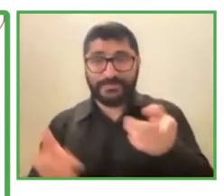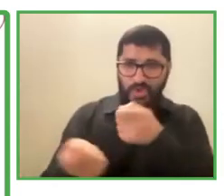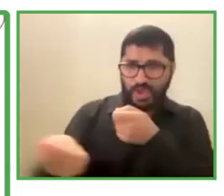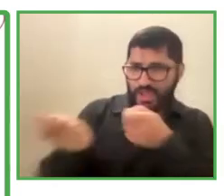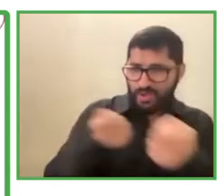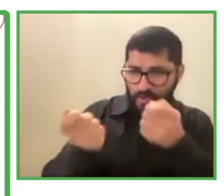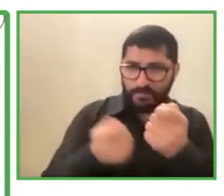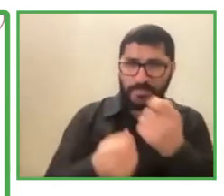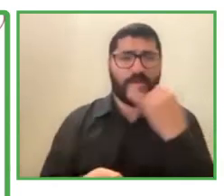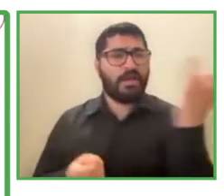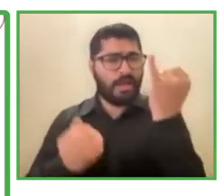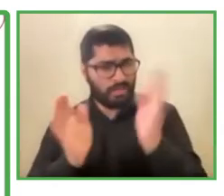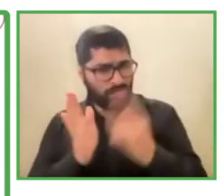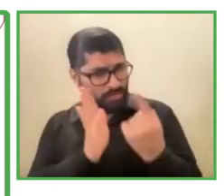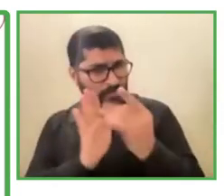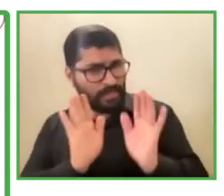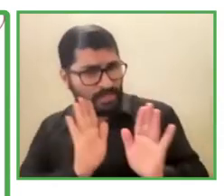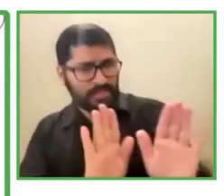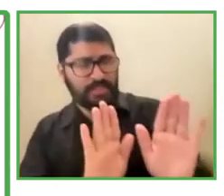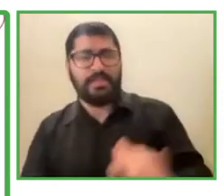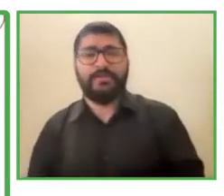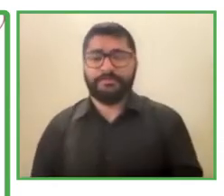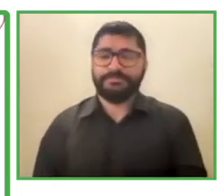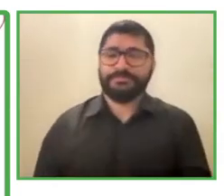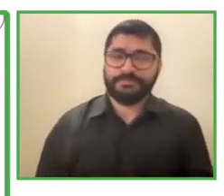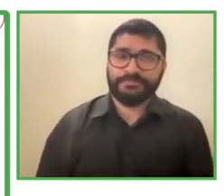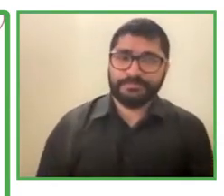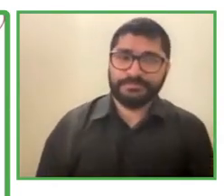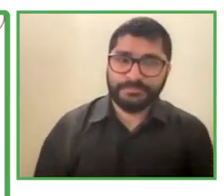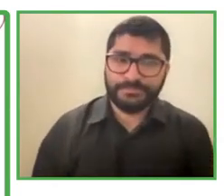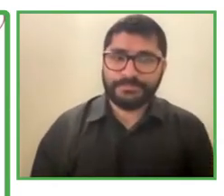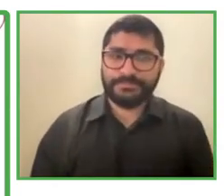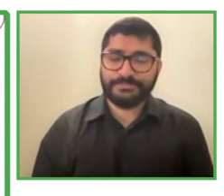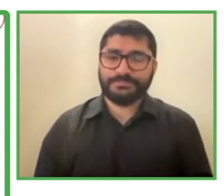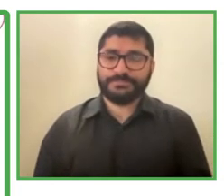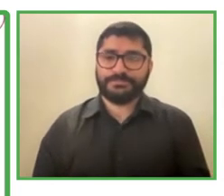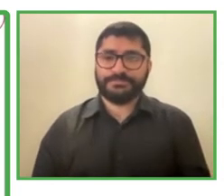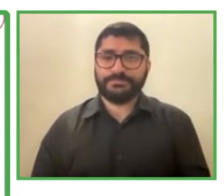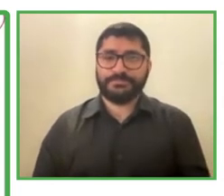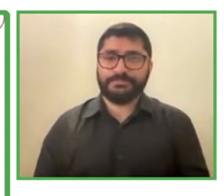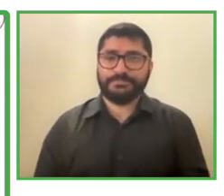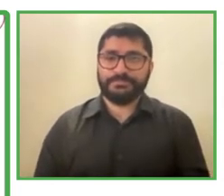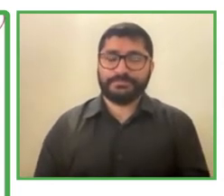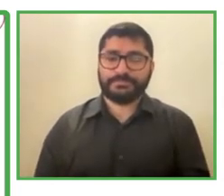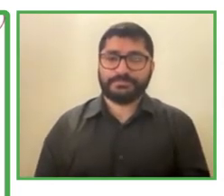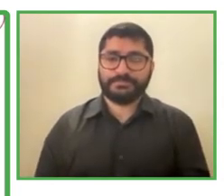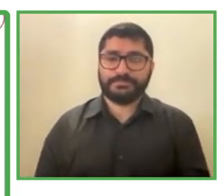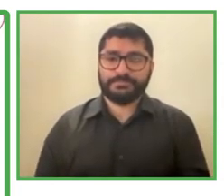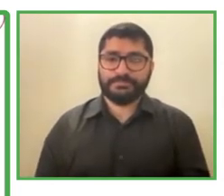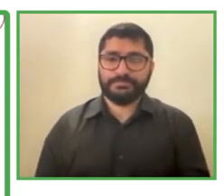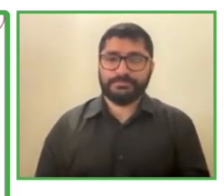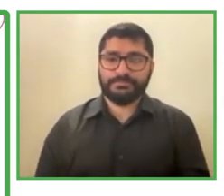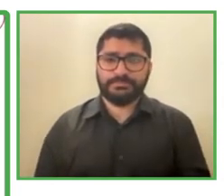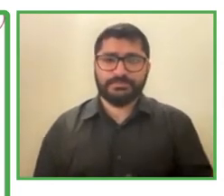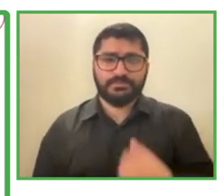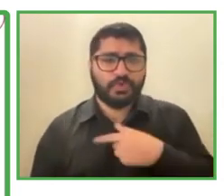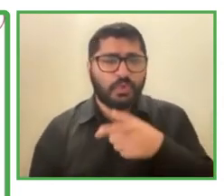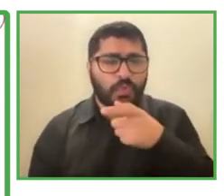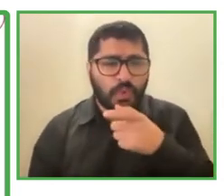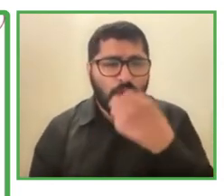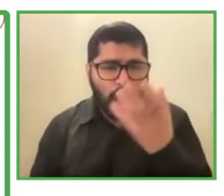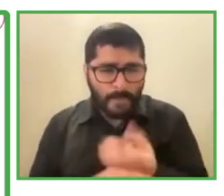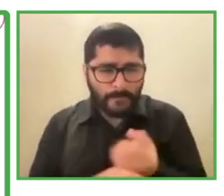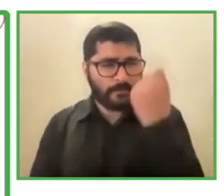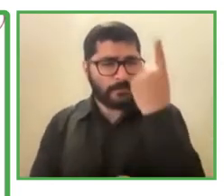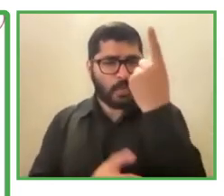So we have what we call a big, hairy, audacious goal. We want to digitally empower